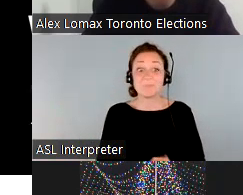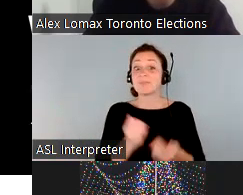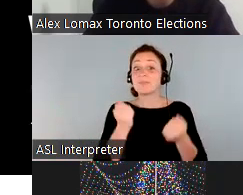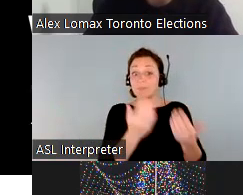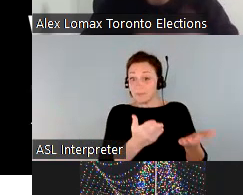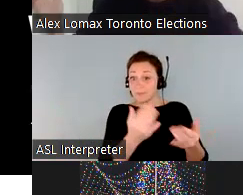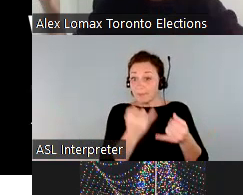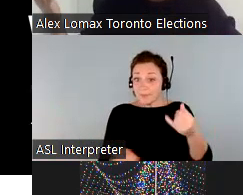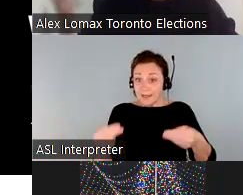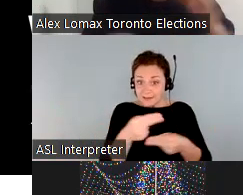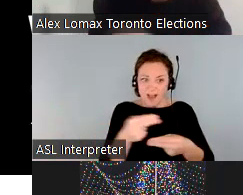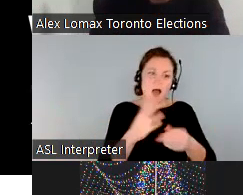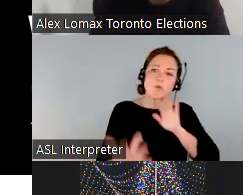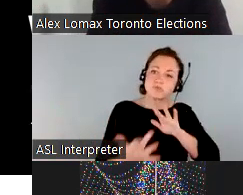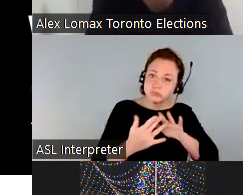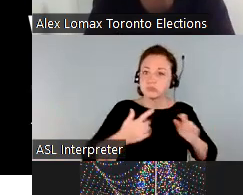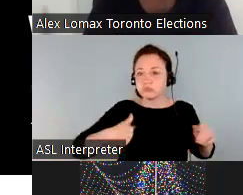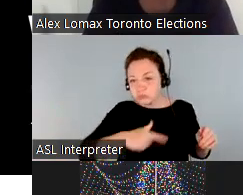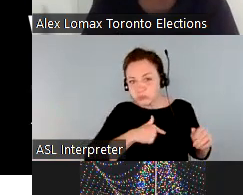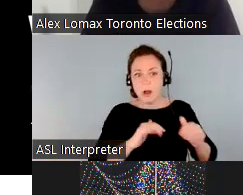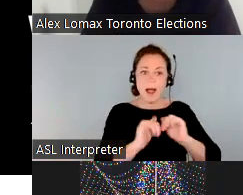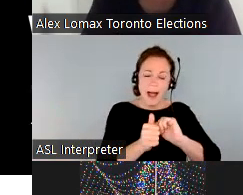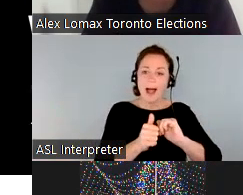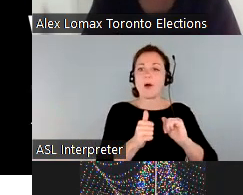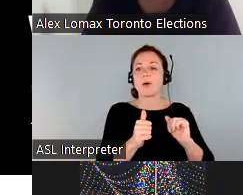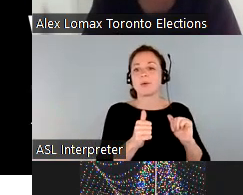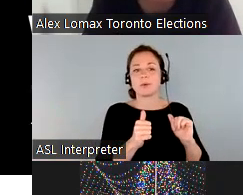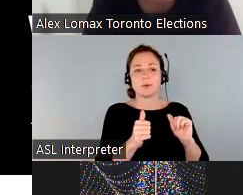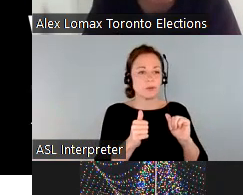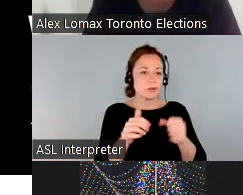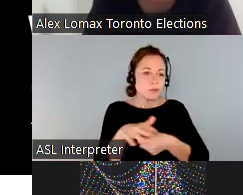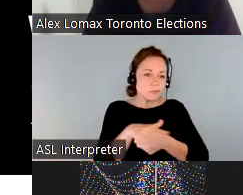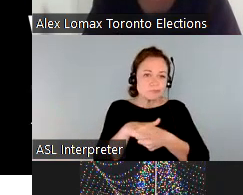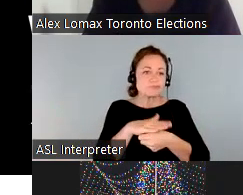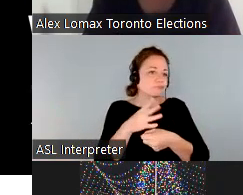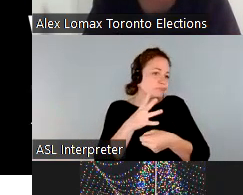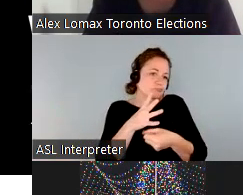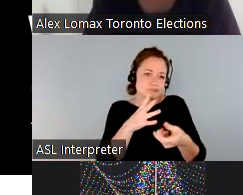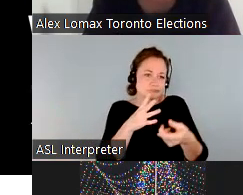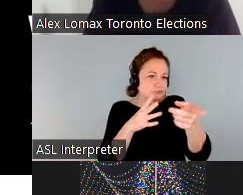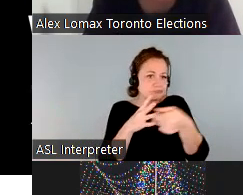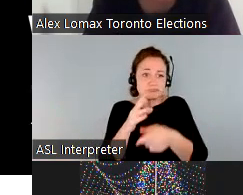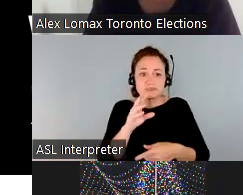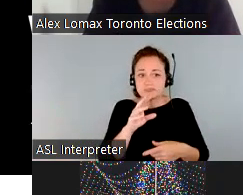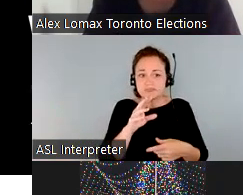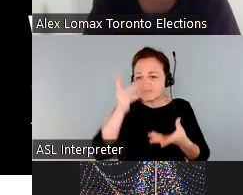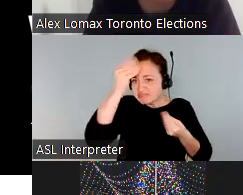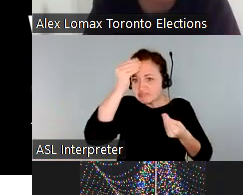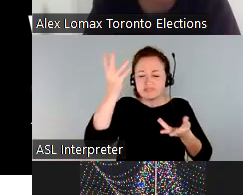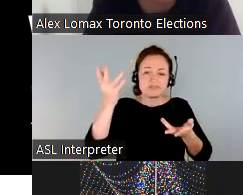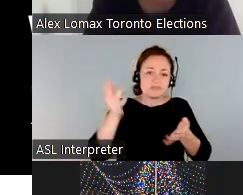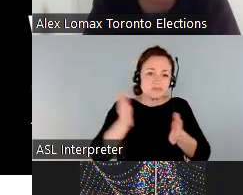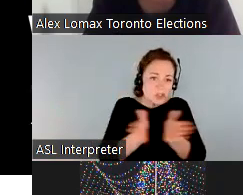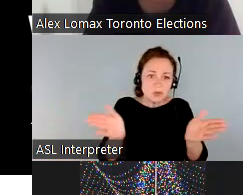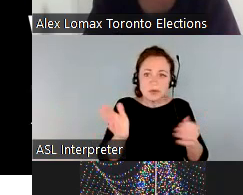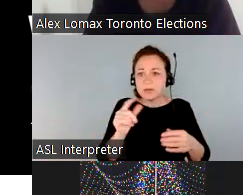contact information and some more information about local government in general. If you would find,